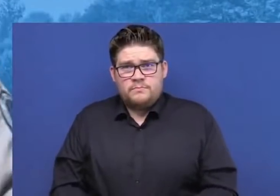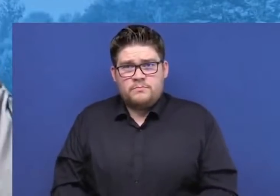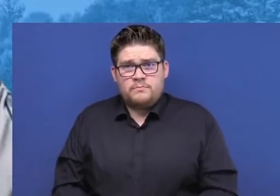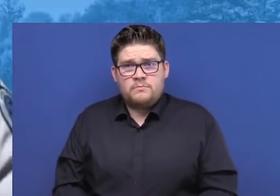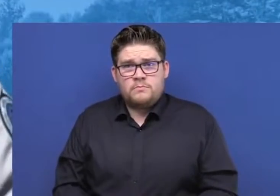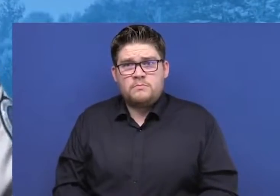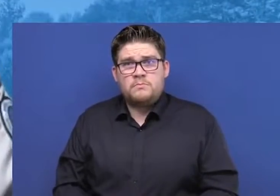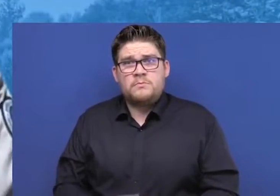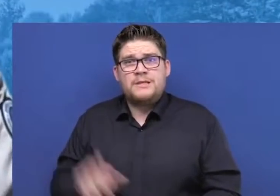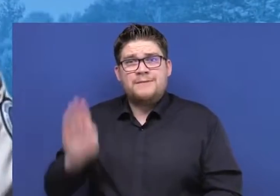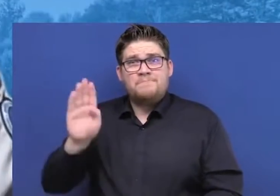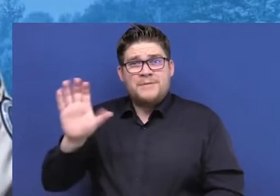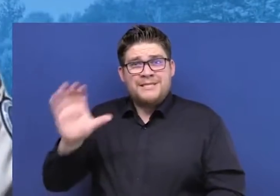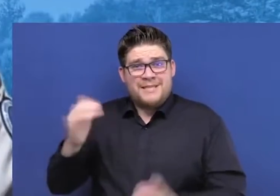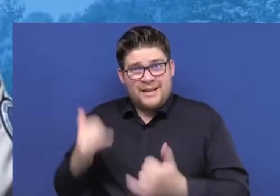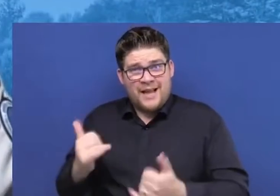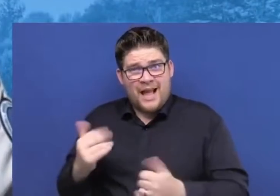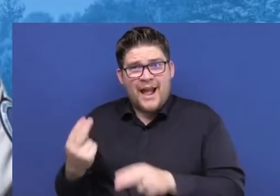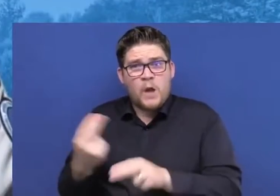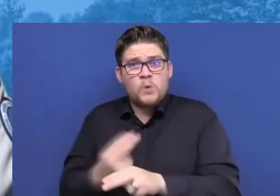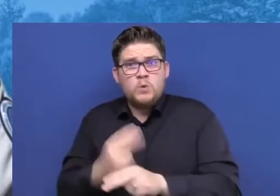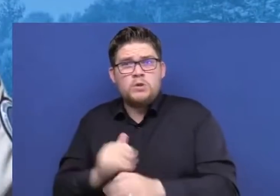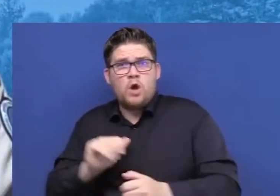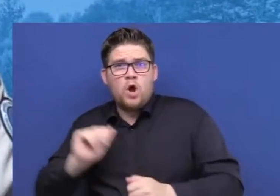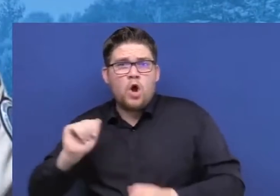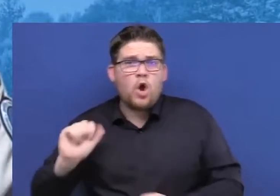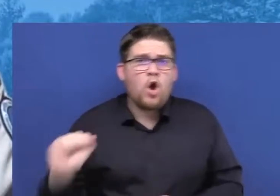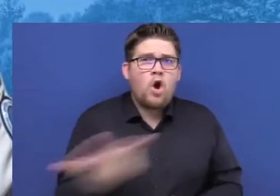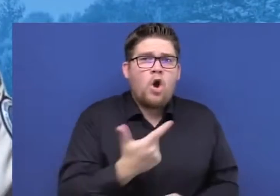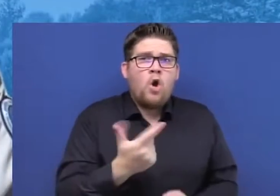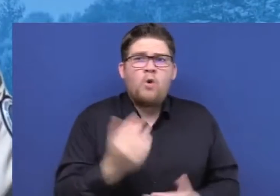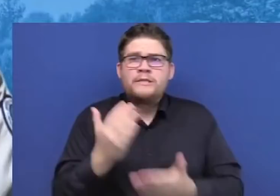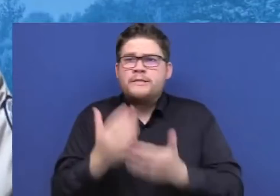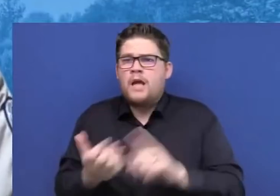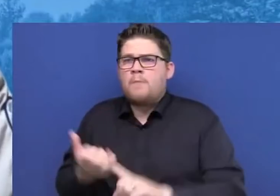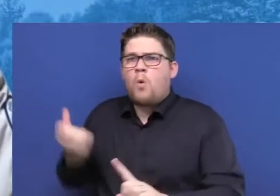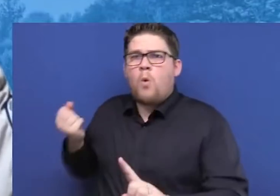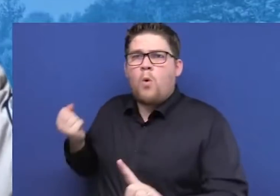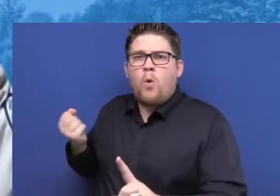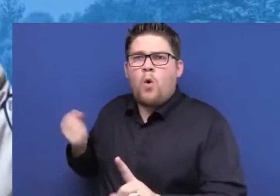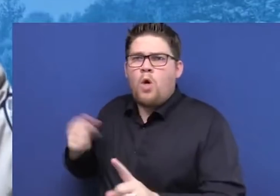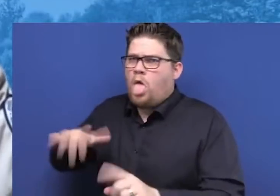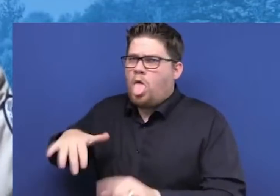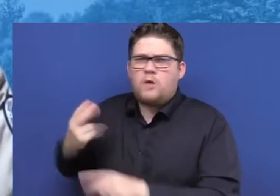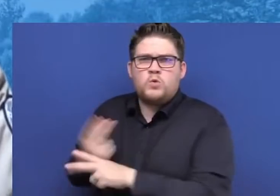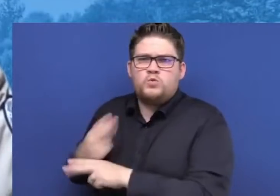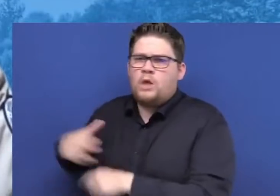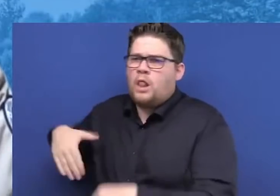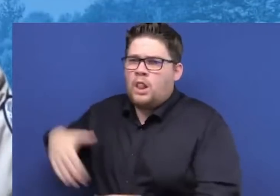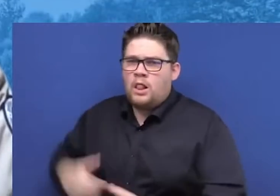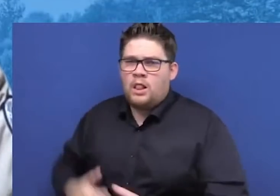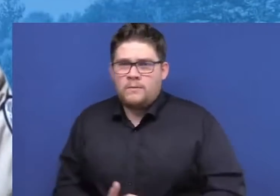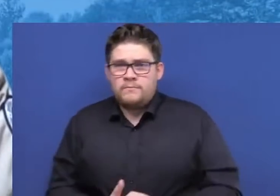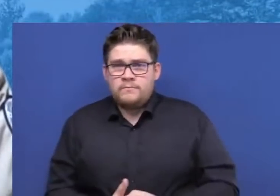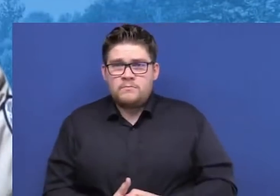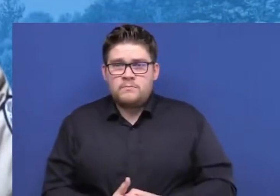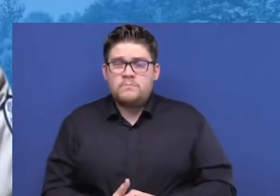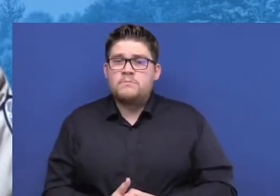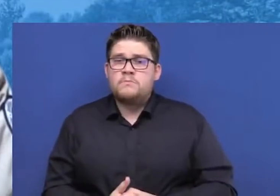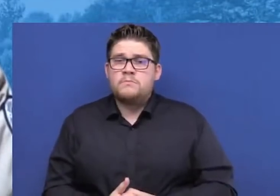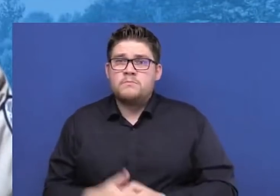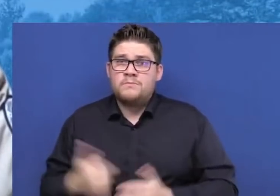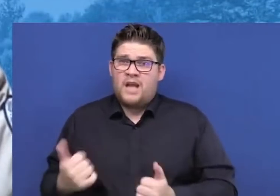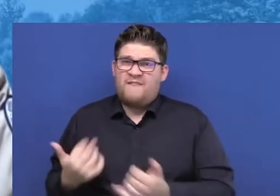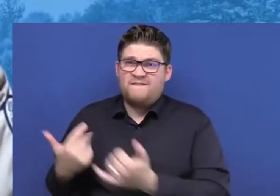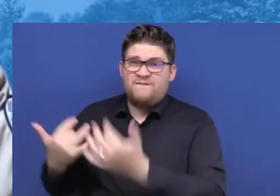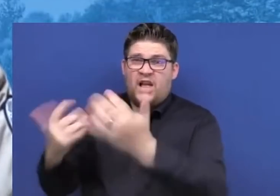that's sufficient, or given the long-term trend seems to be increased severity and scale of wildfires, do we